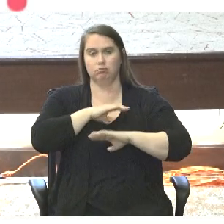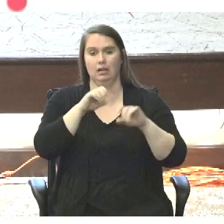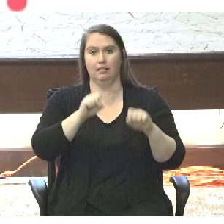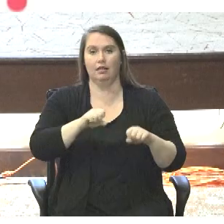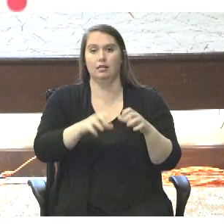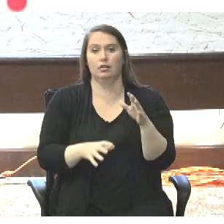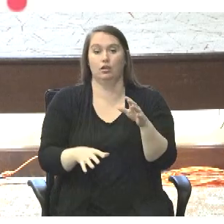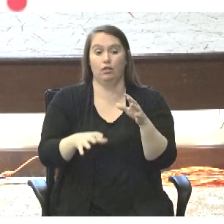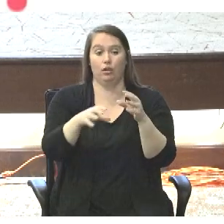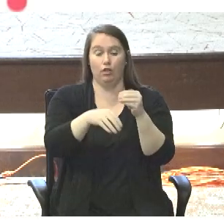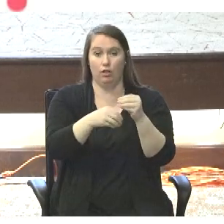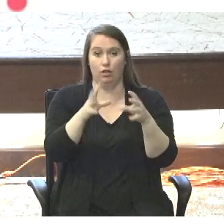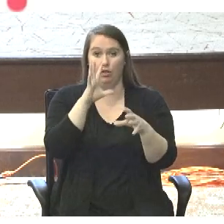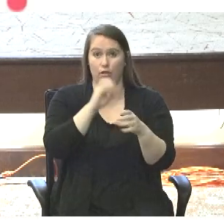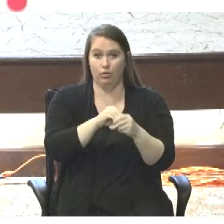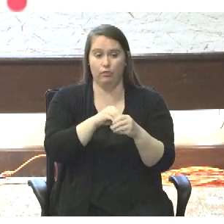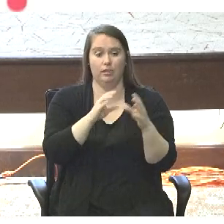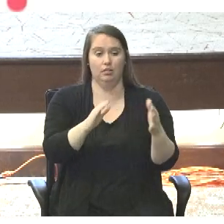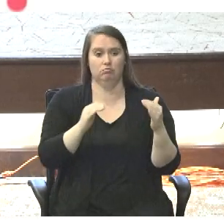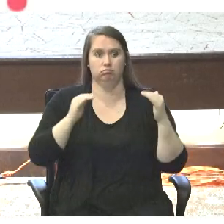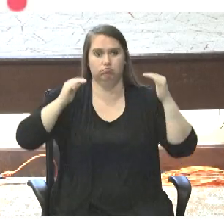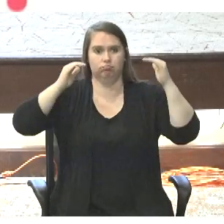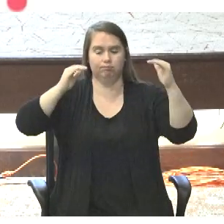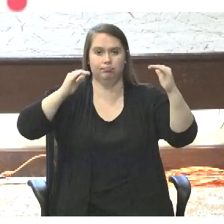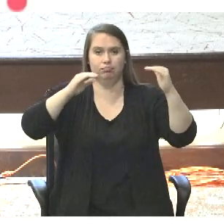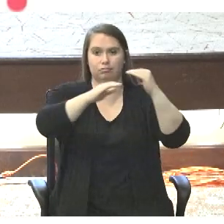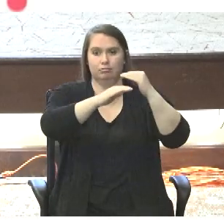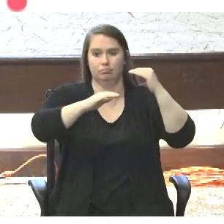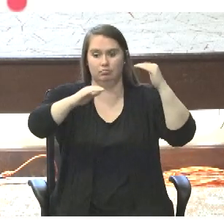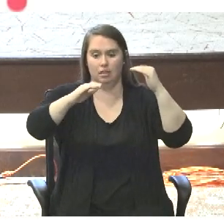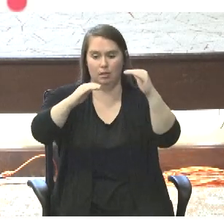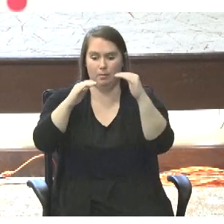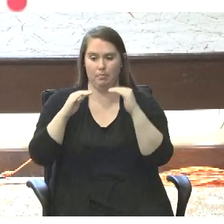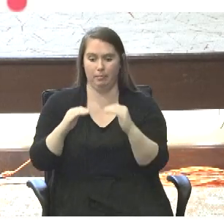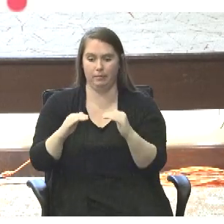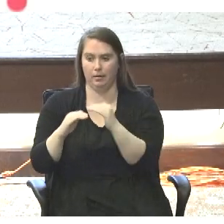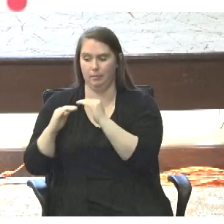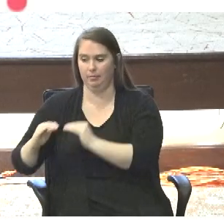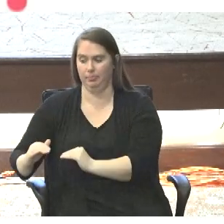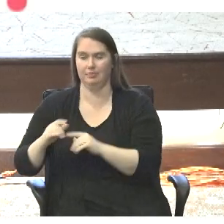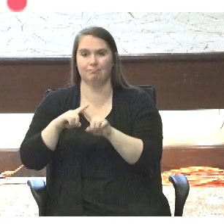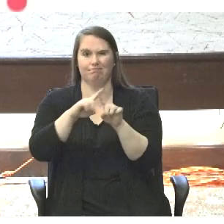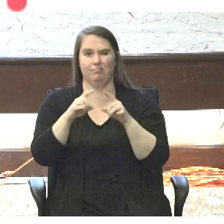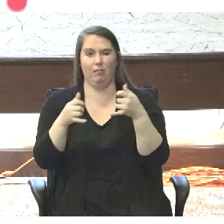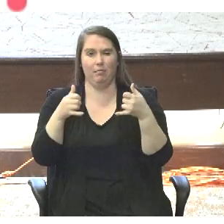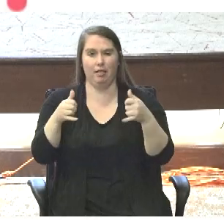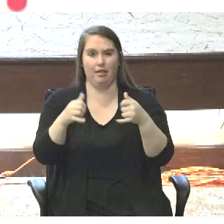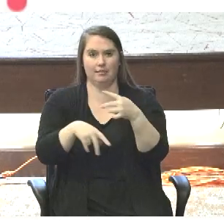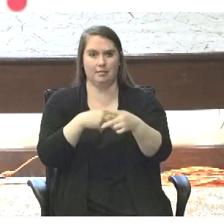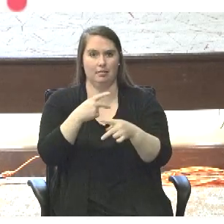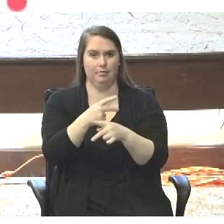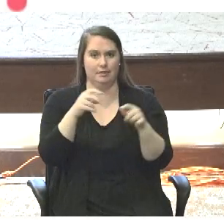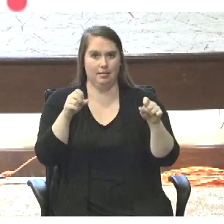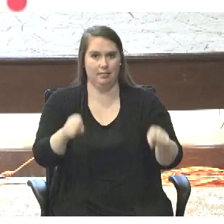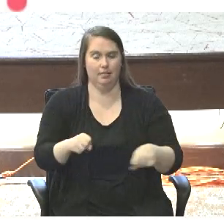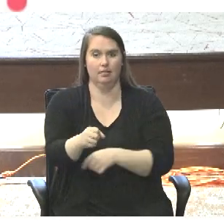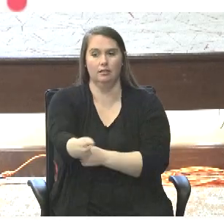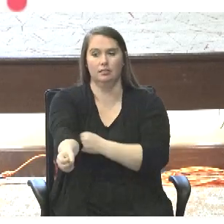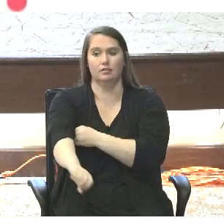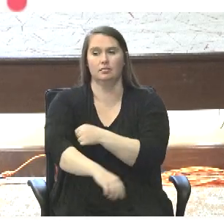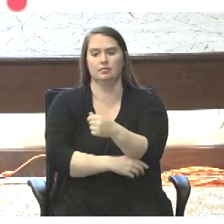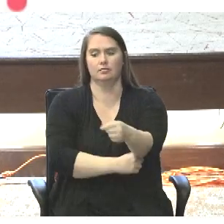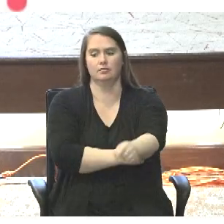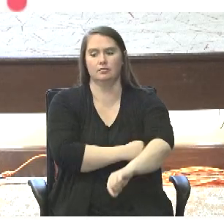include elevated activities, ground level activities, and then ground level different play types. To be considered an